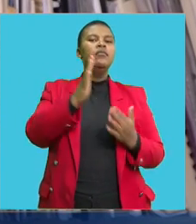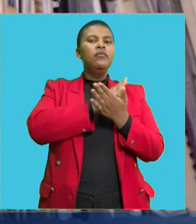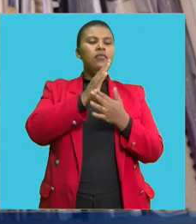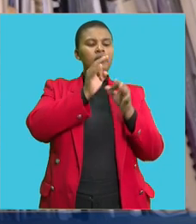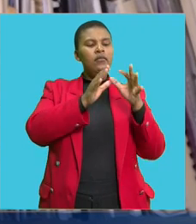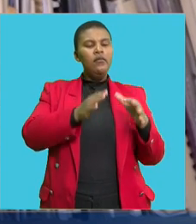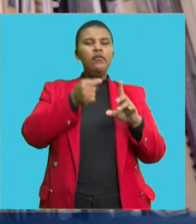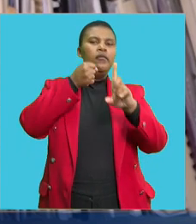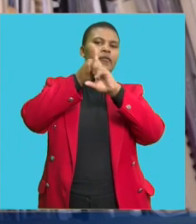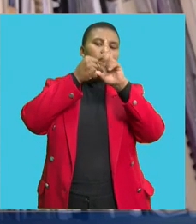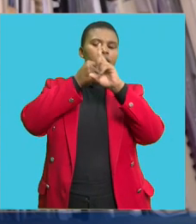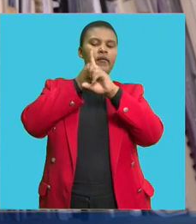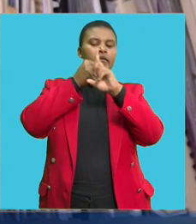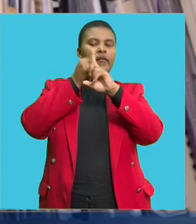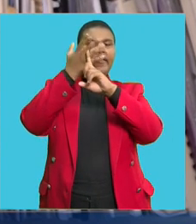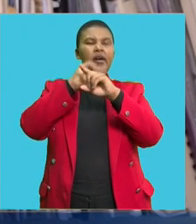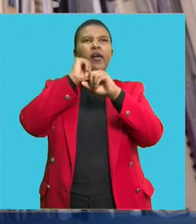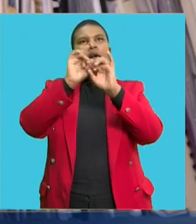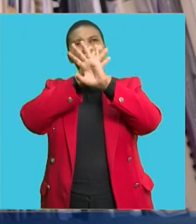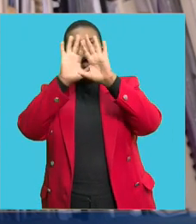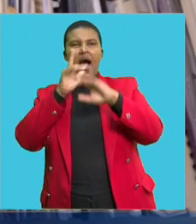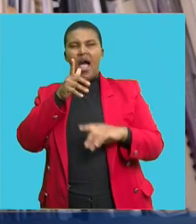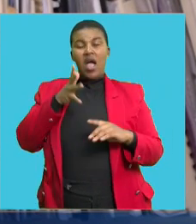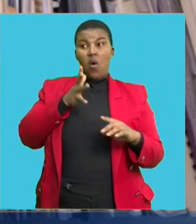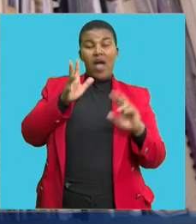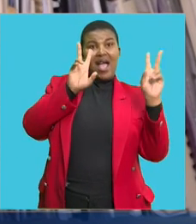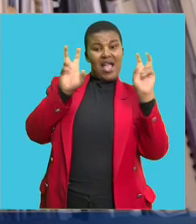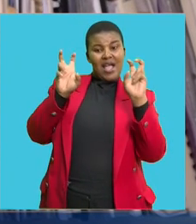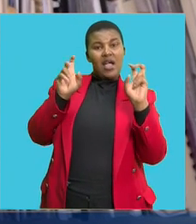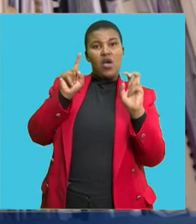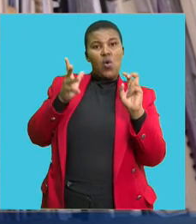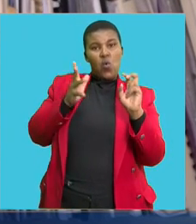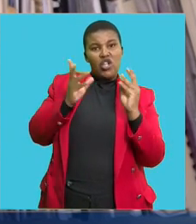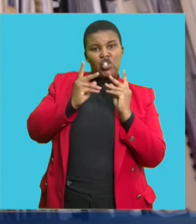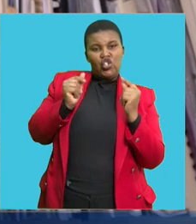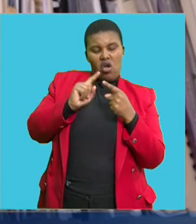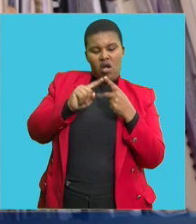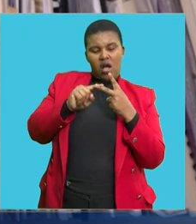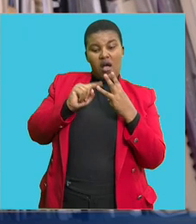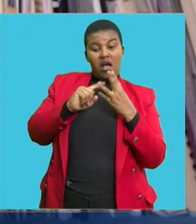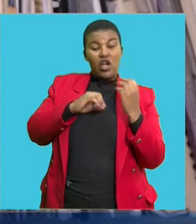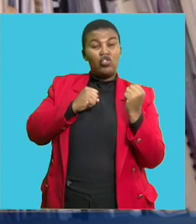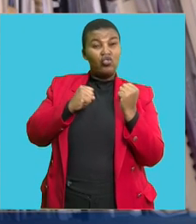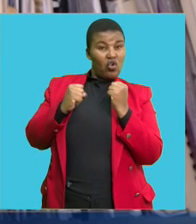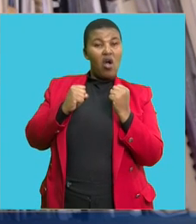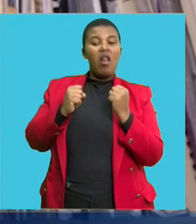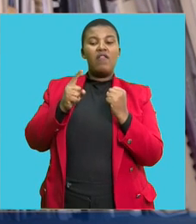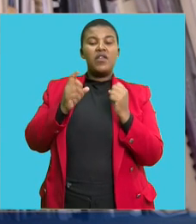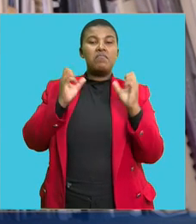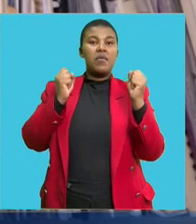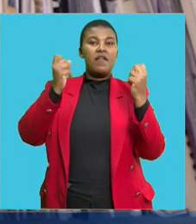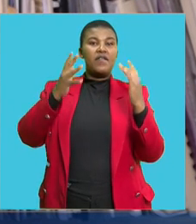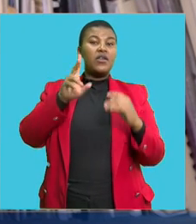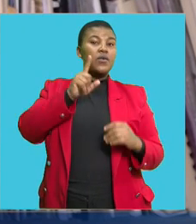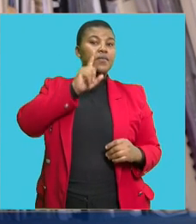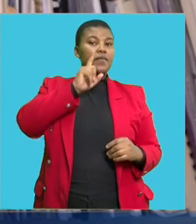while campaigning, they were very clear as to what are the issues that they want to speak on very strongly. Particularly if you look